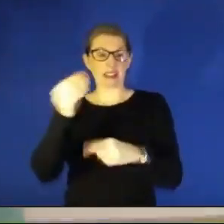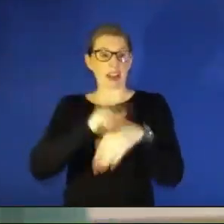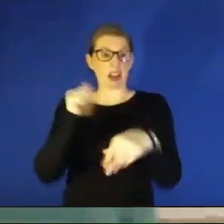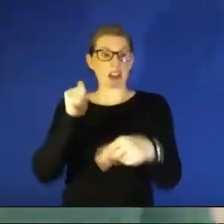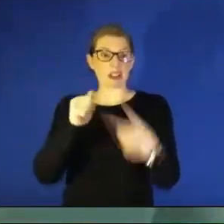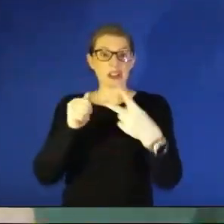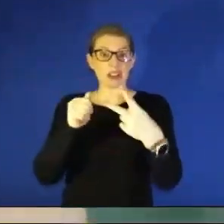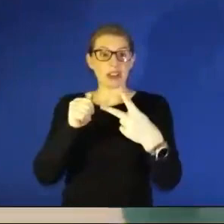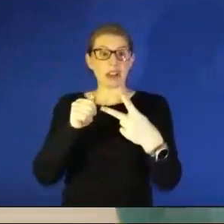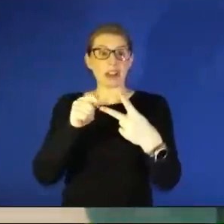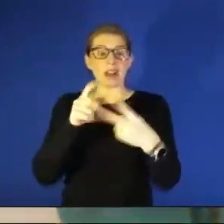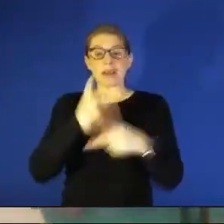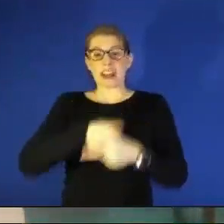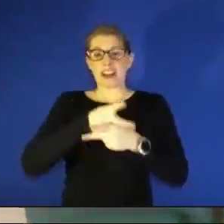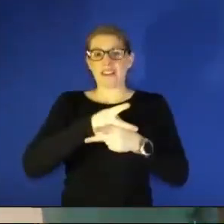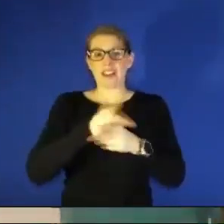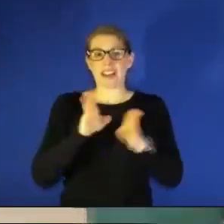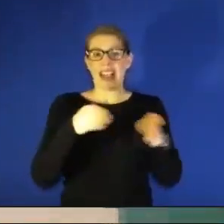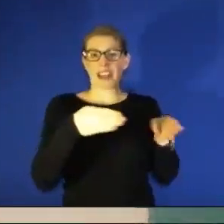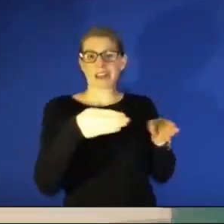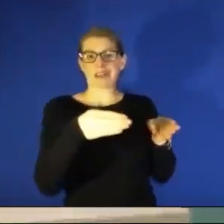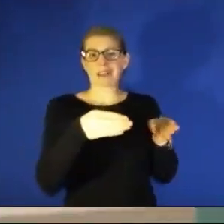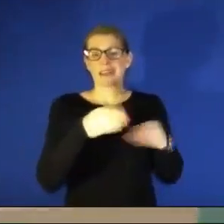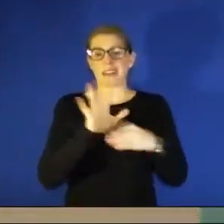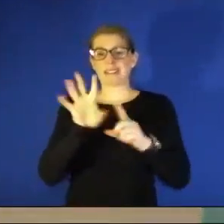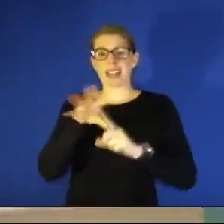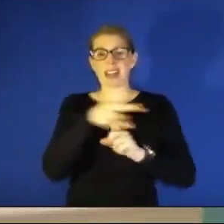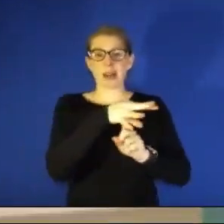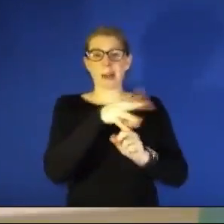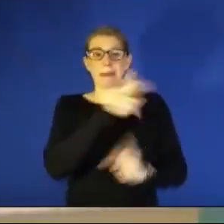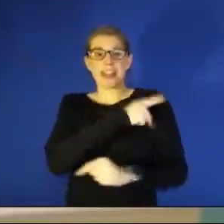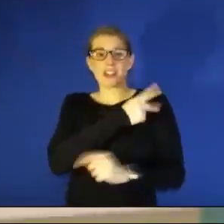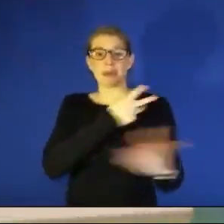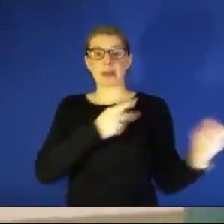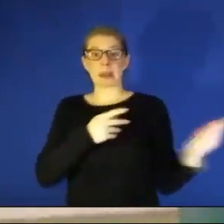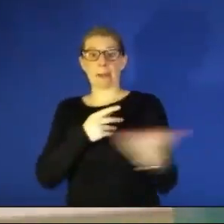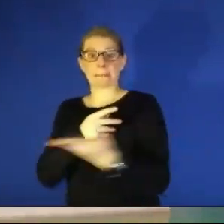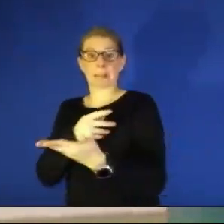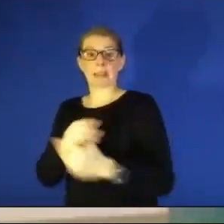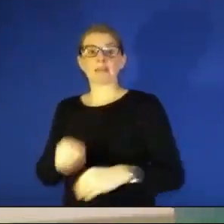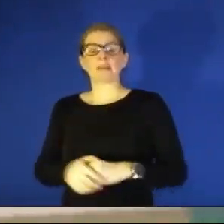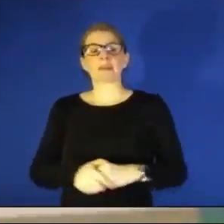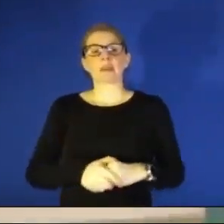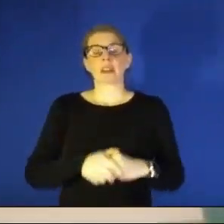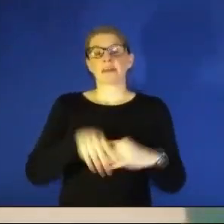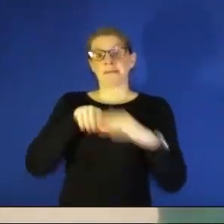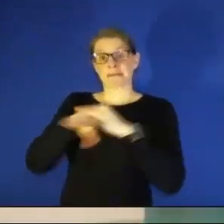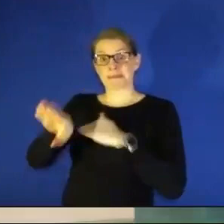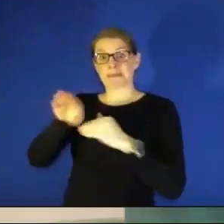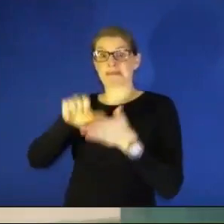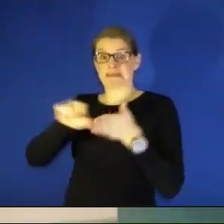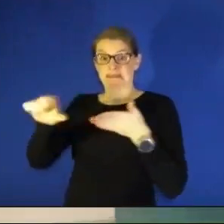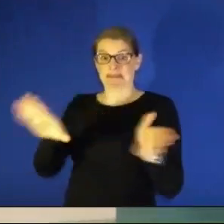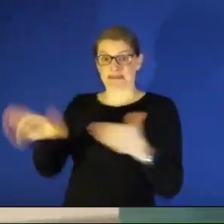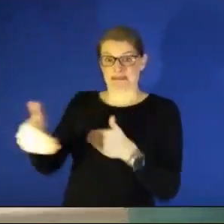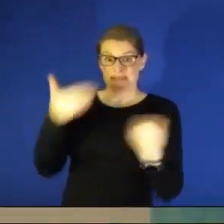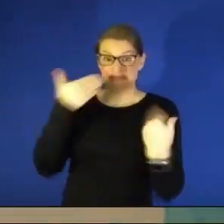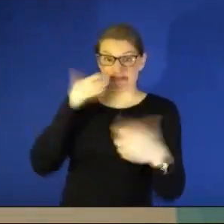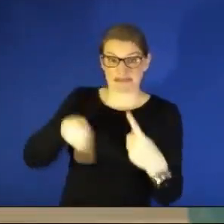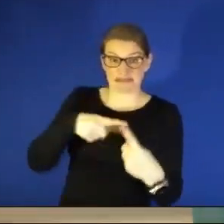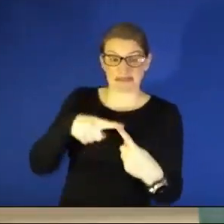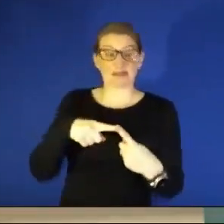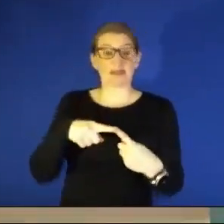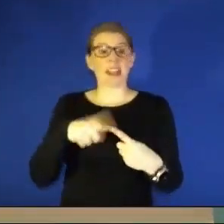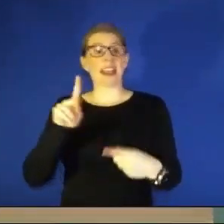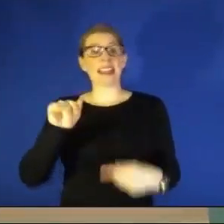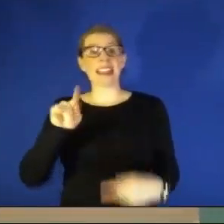angles we show again because you never know when a patient might be coming down this corridor on their way to a surgery. So right now we have Katie Poninsky